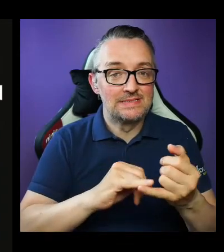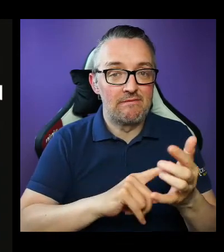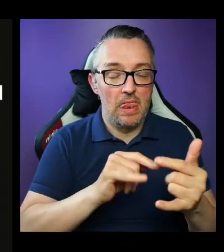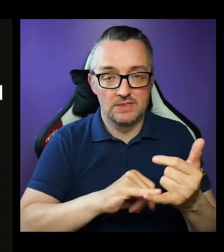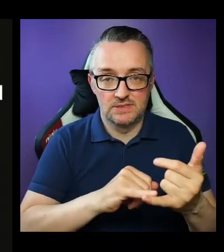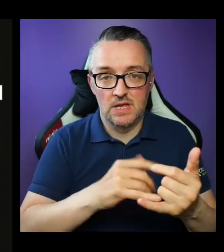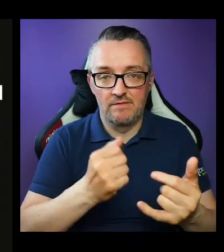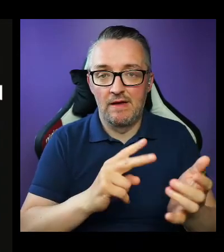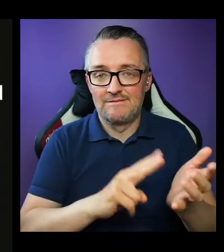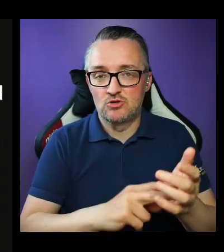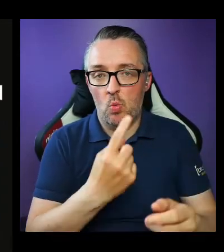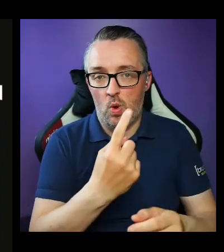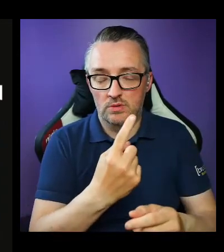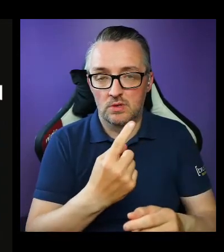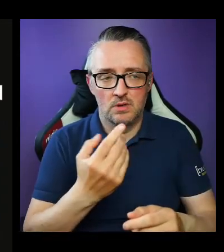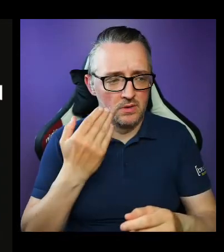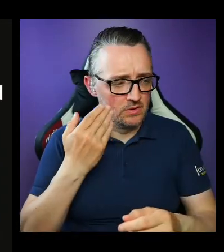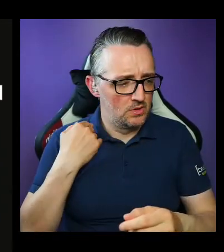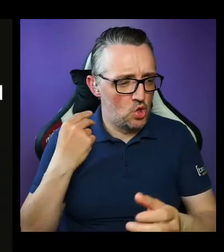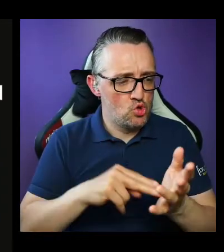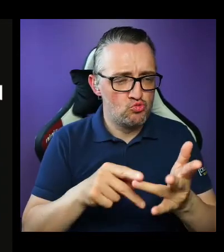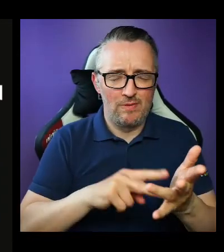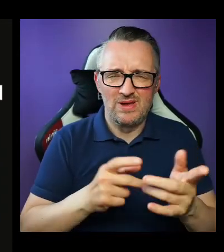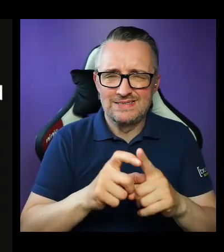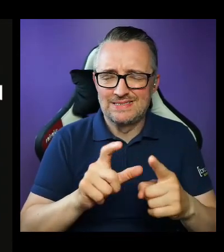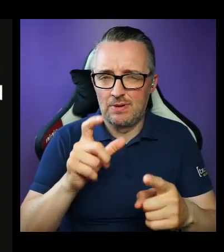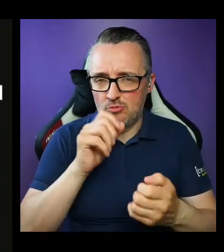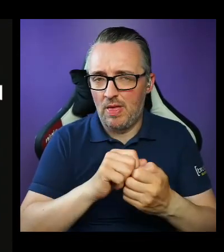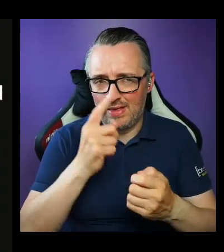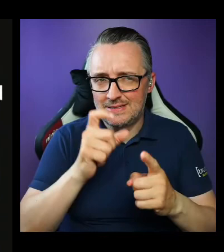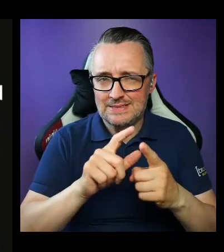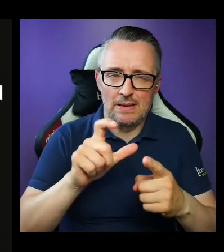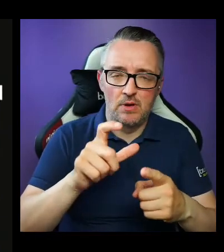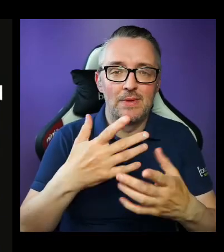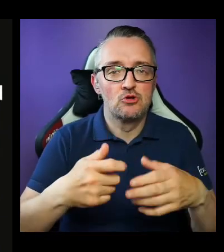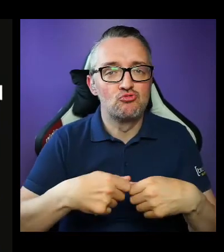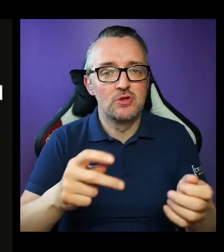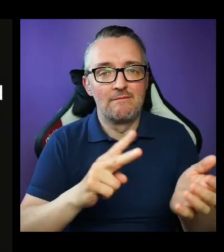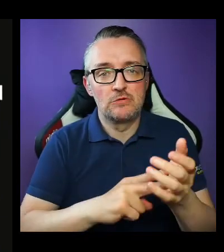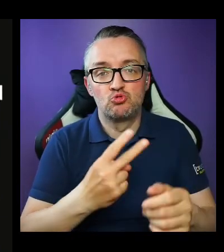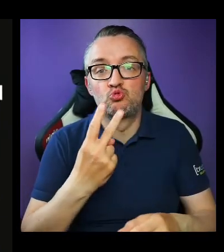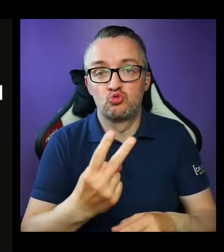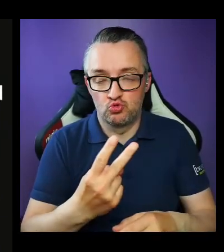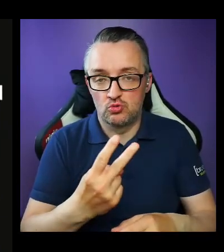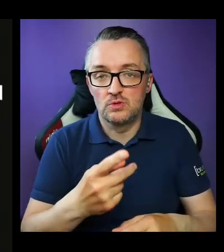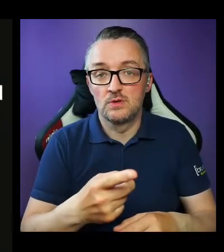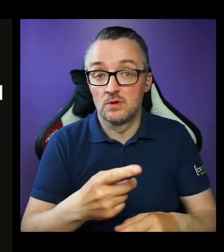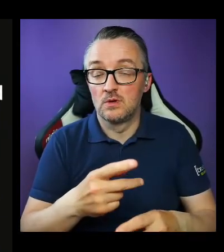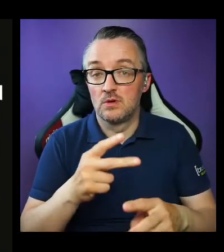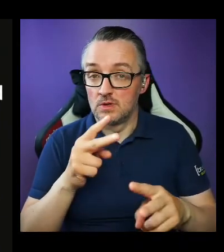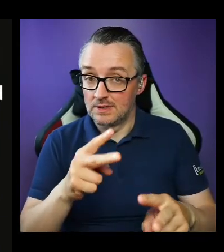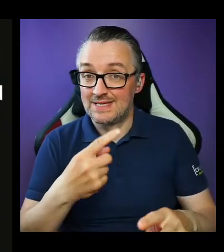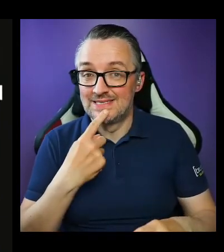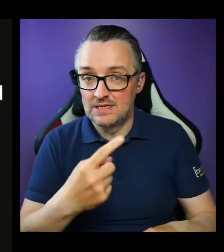and now they've released in November or December, I think. They released version 2, which is promising